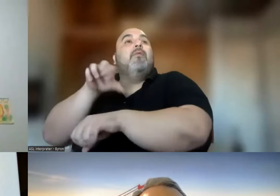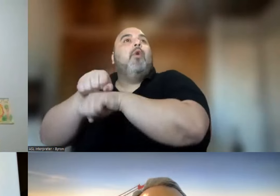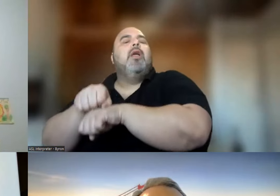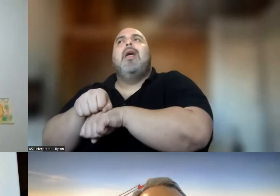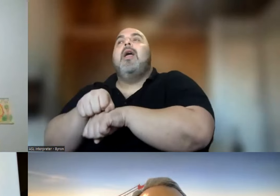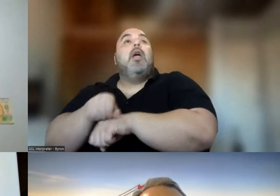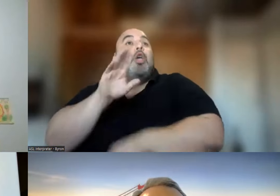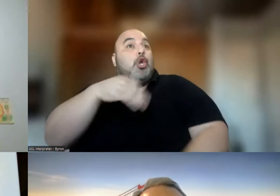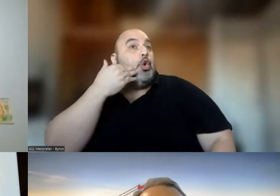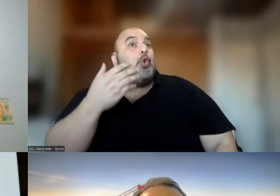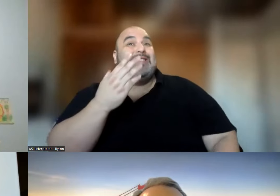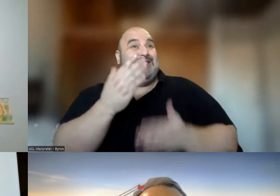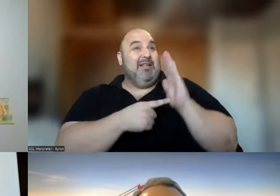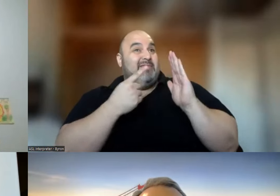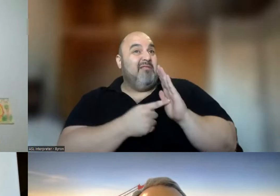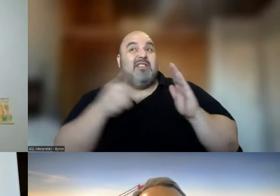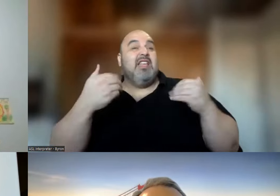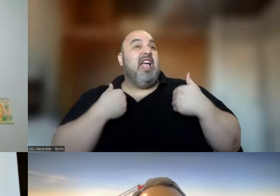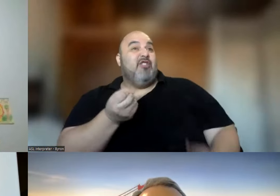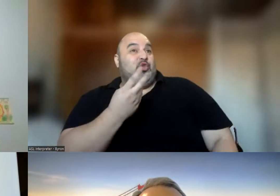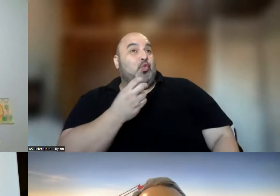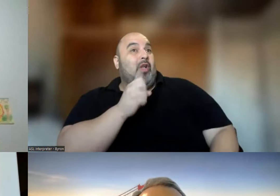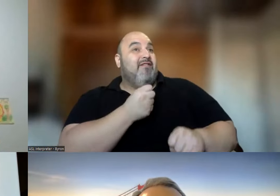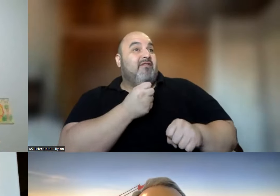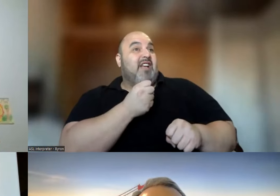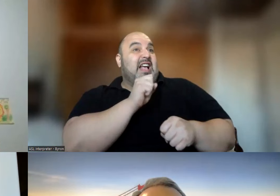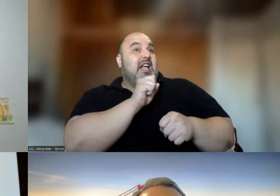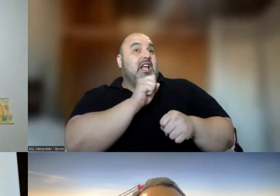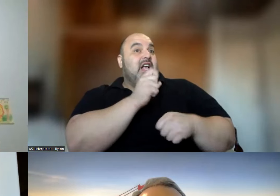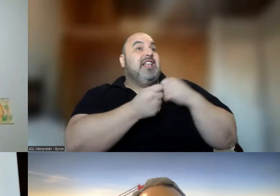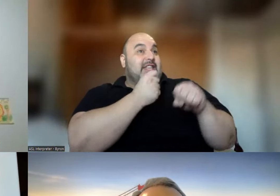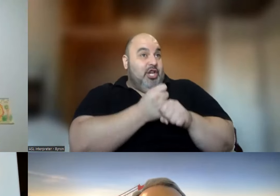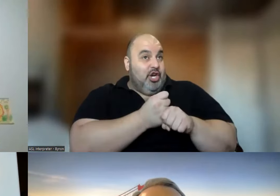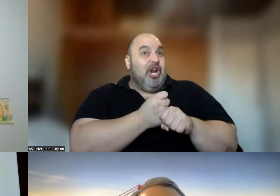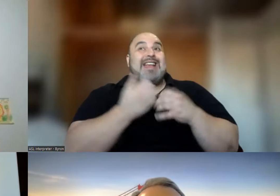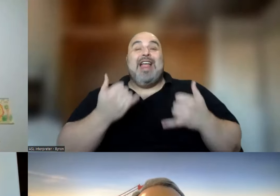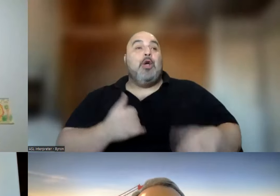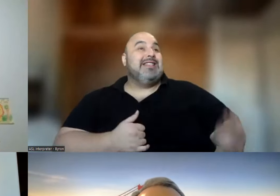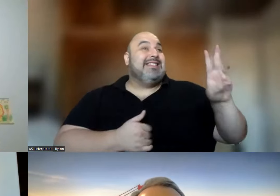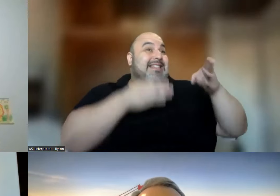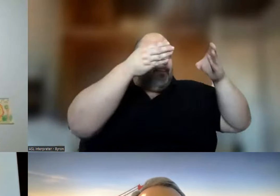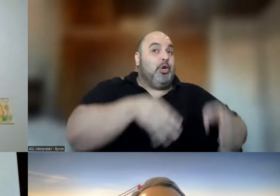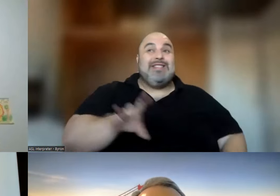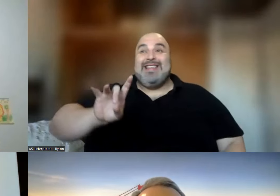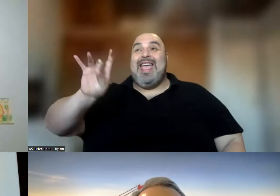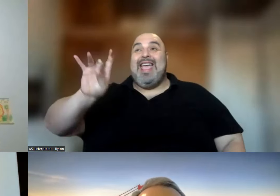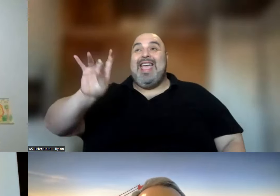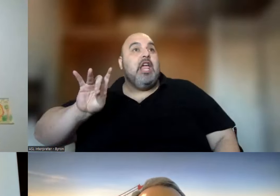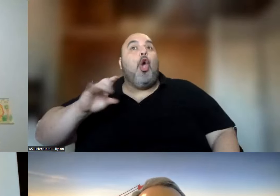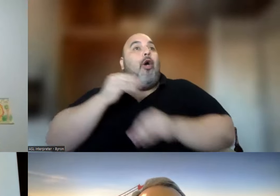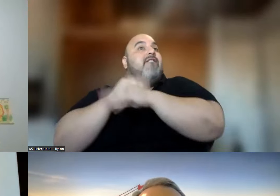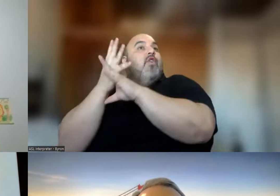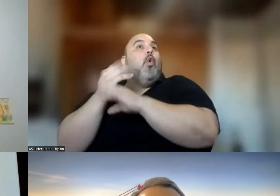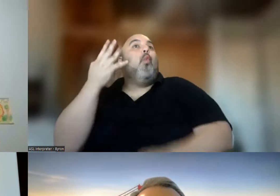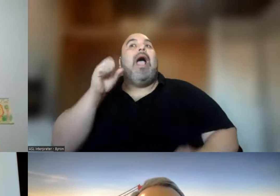in normal times. Now they might get 6 in person and 8 virtual visits because they can be supported and their